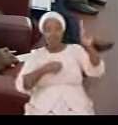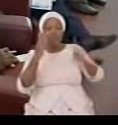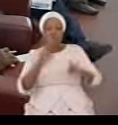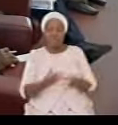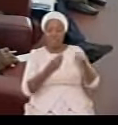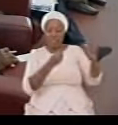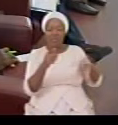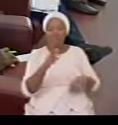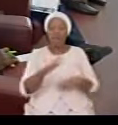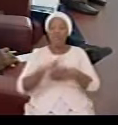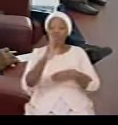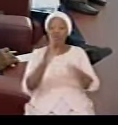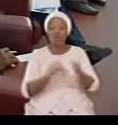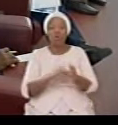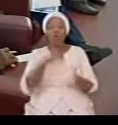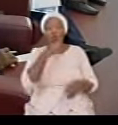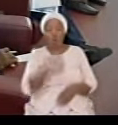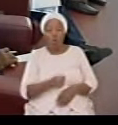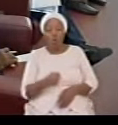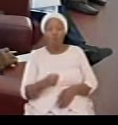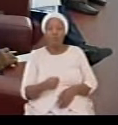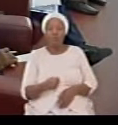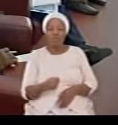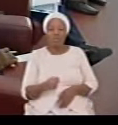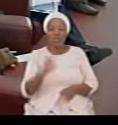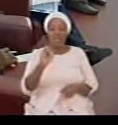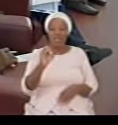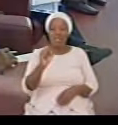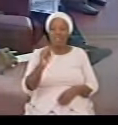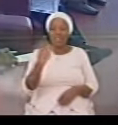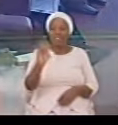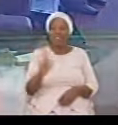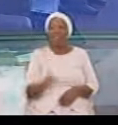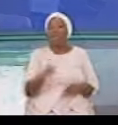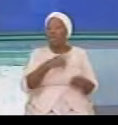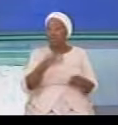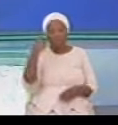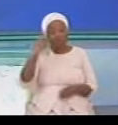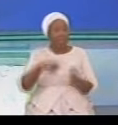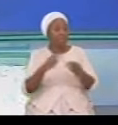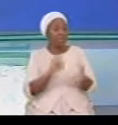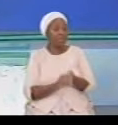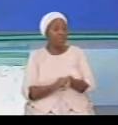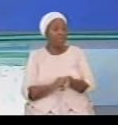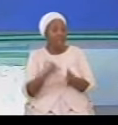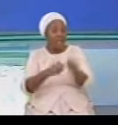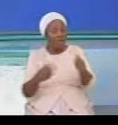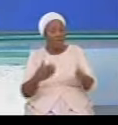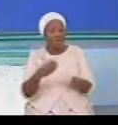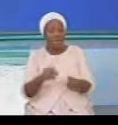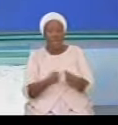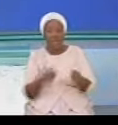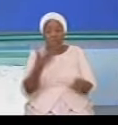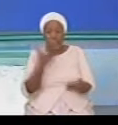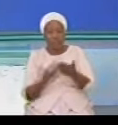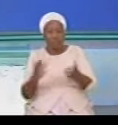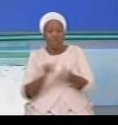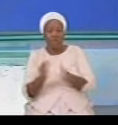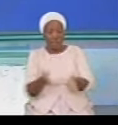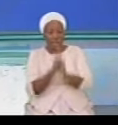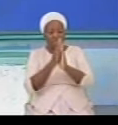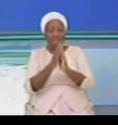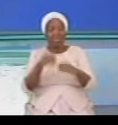your old estate. Think about that. Think about that. Every good thing you had in the past, you